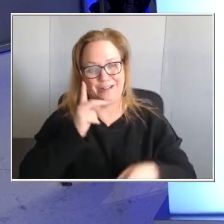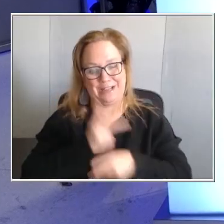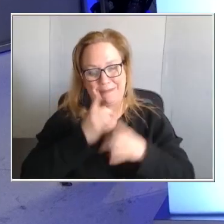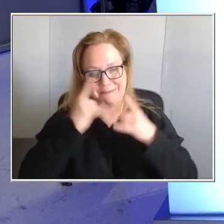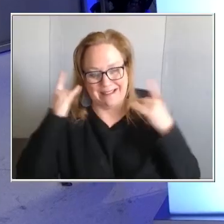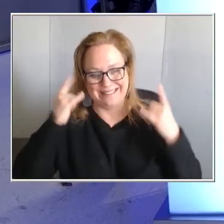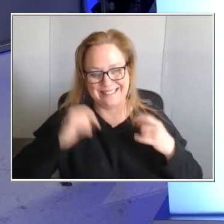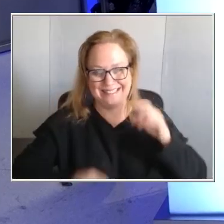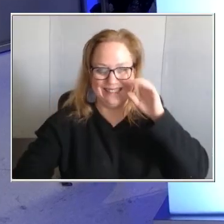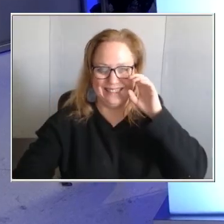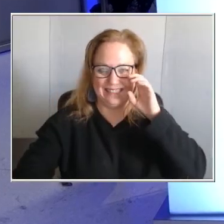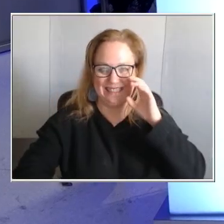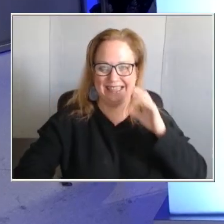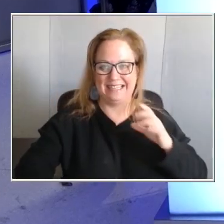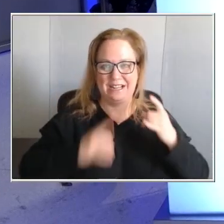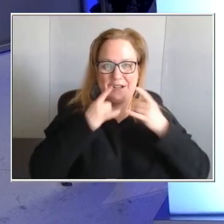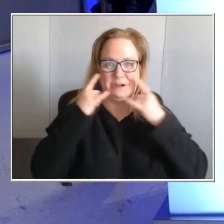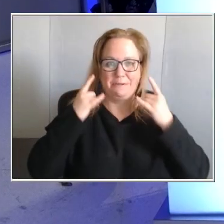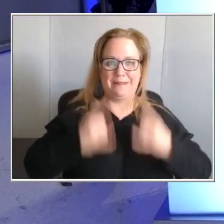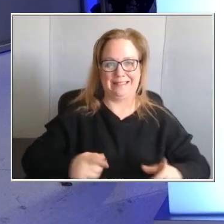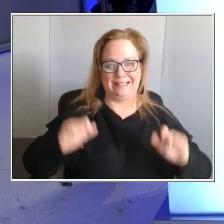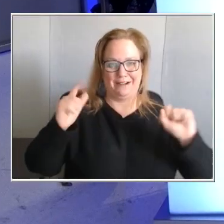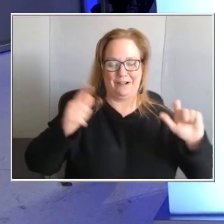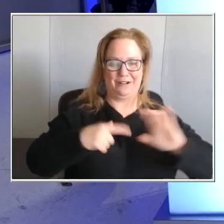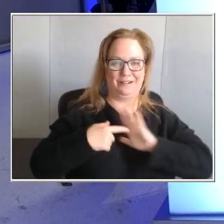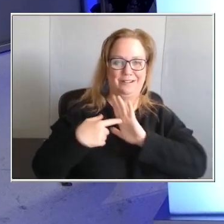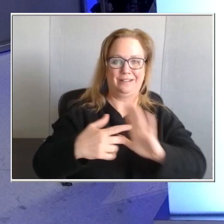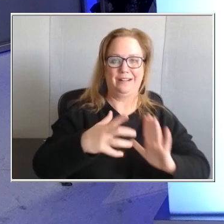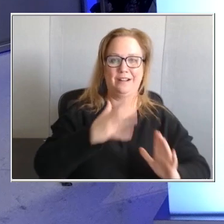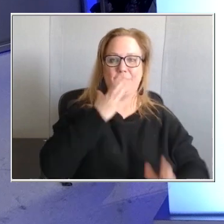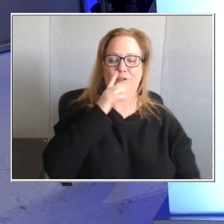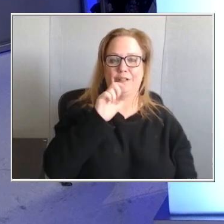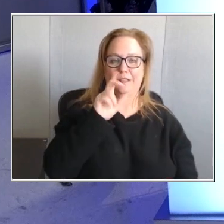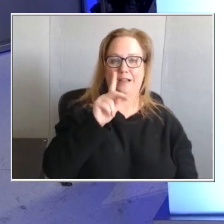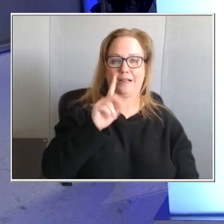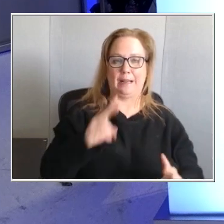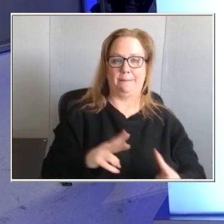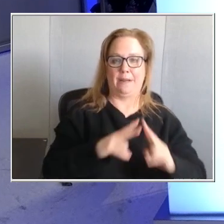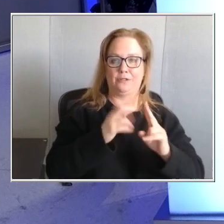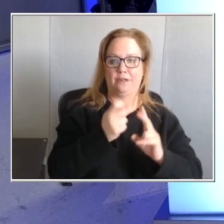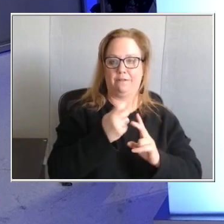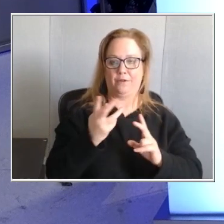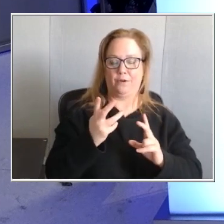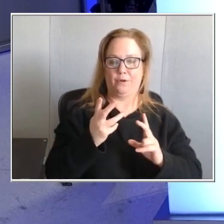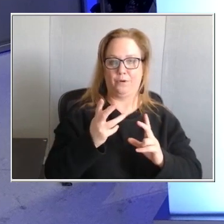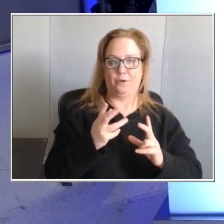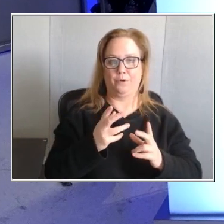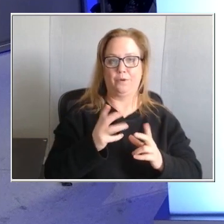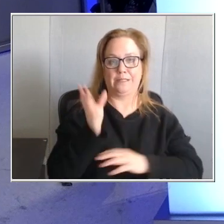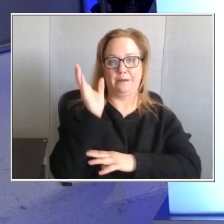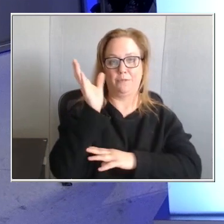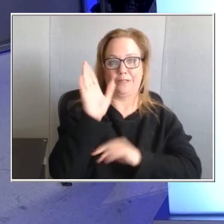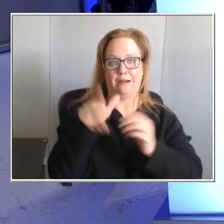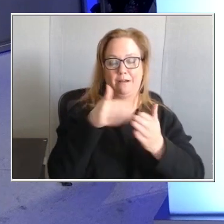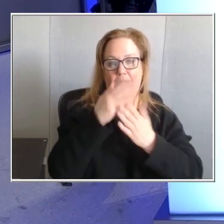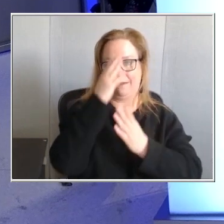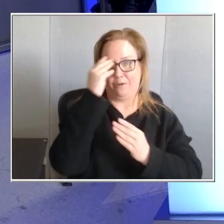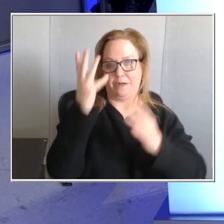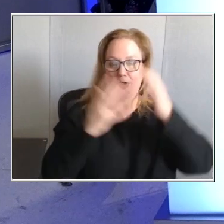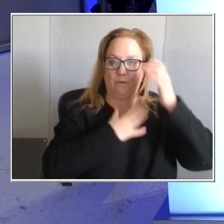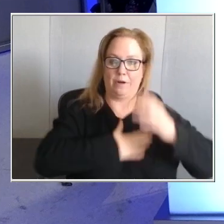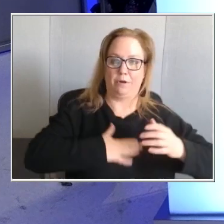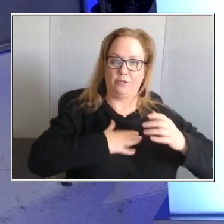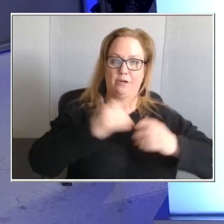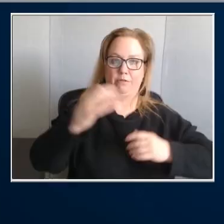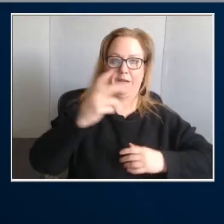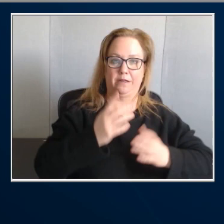No, you're maskless in all your glory. So thank you, and good luck in Paris in a couple of weeks presenting all of this information. We appreciate you, and you'll be back to